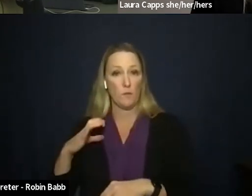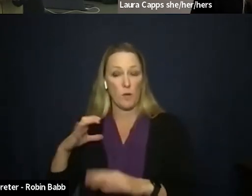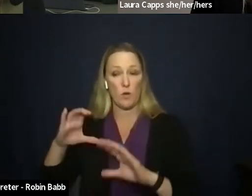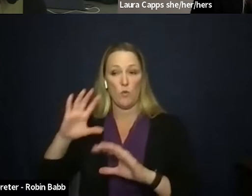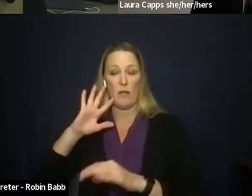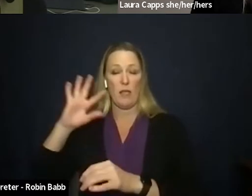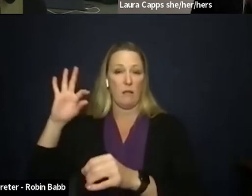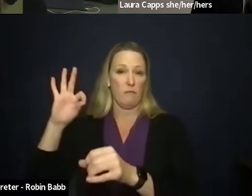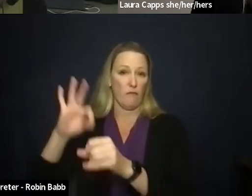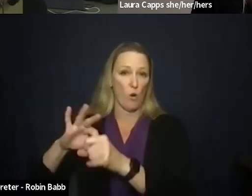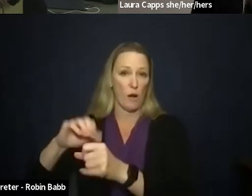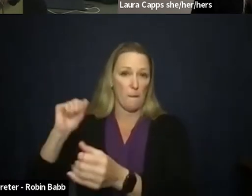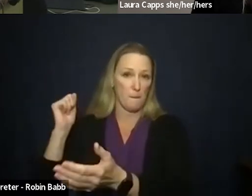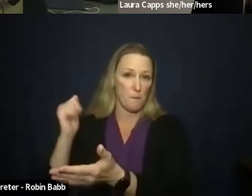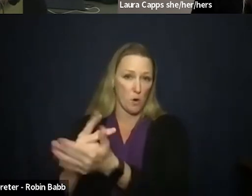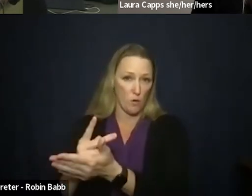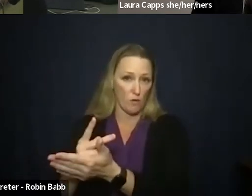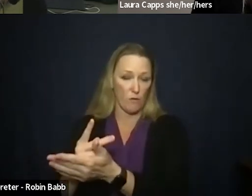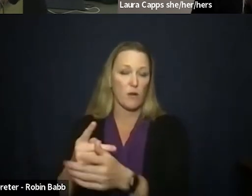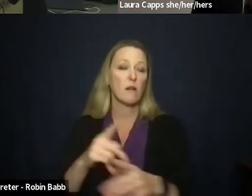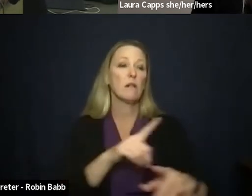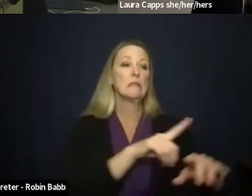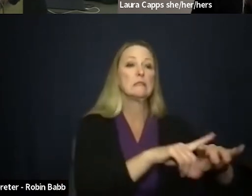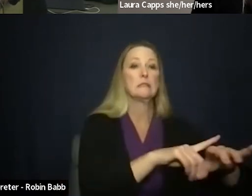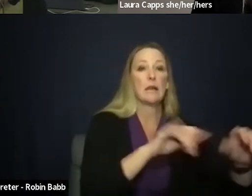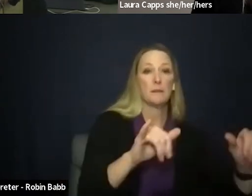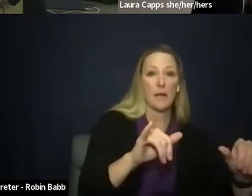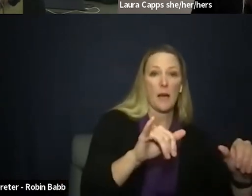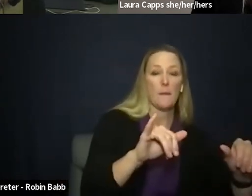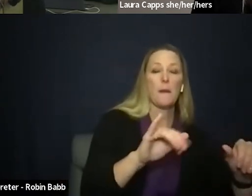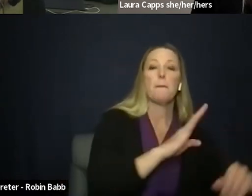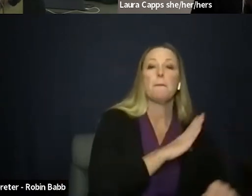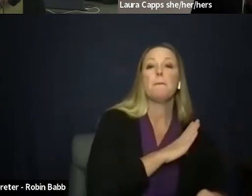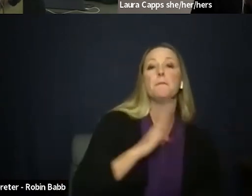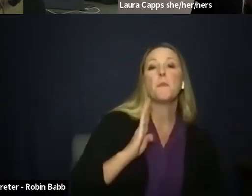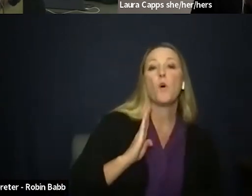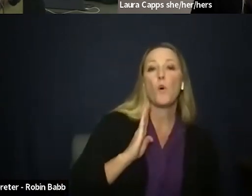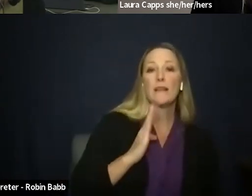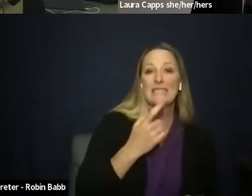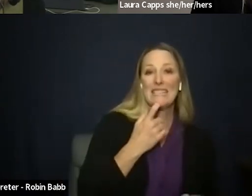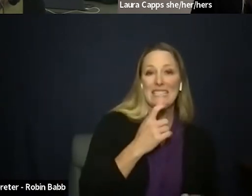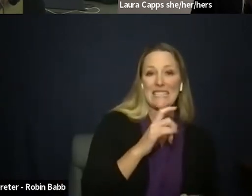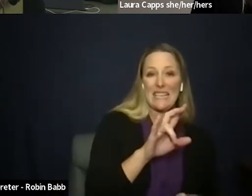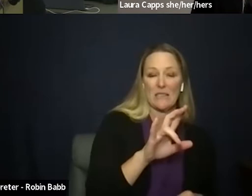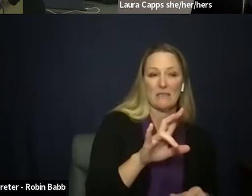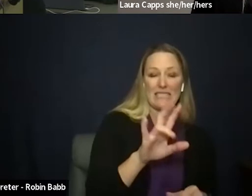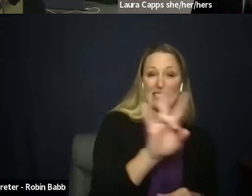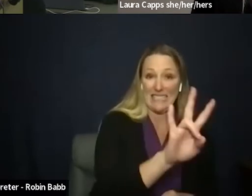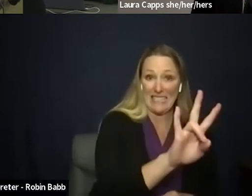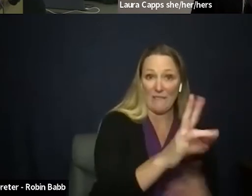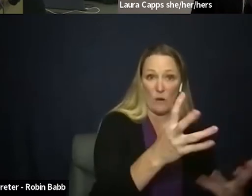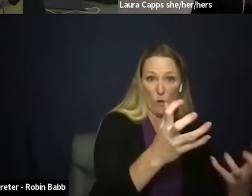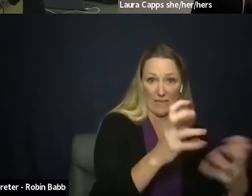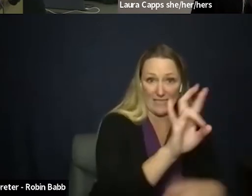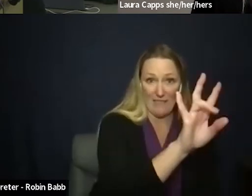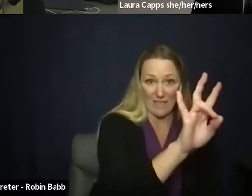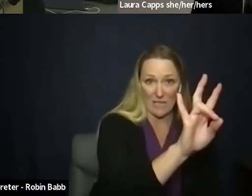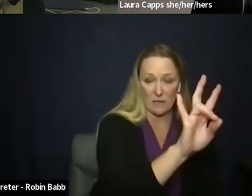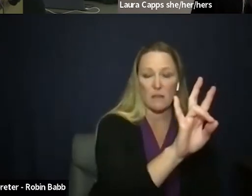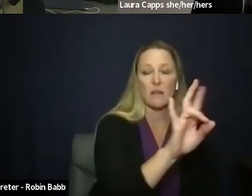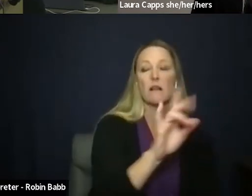resolution that it wanted to move to seven trustees then the action by the county